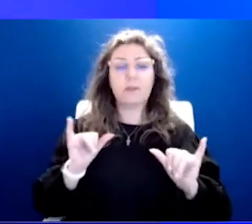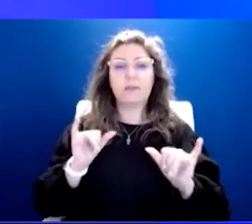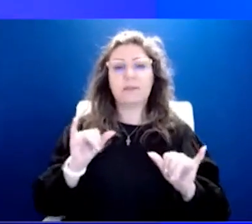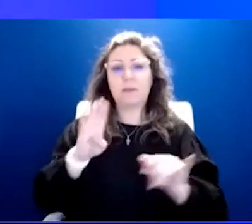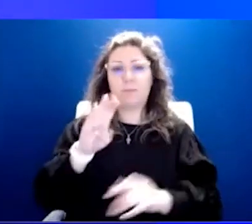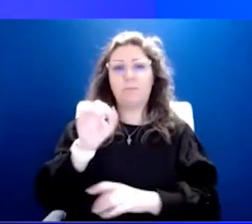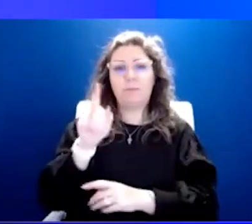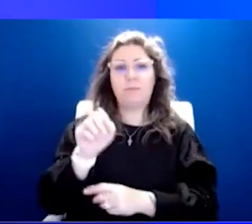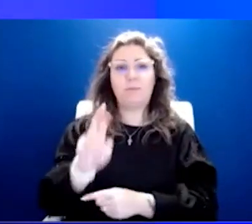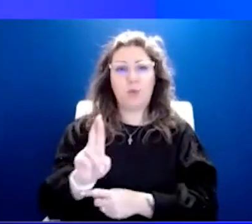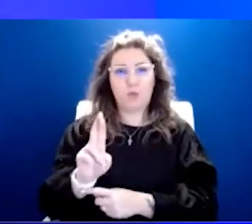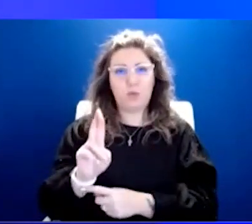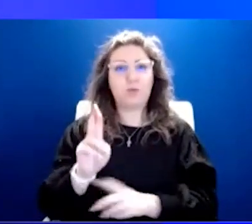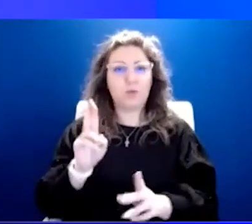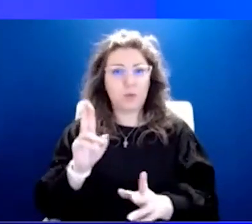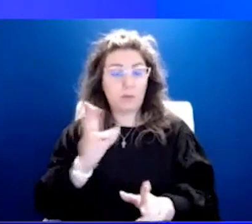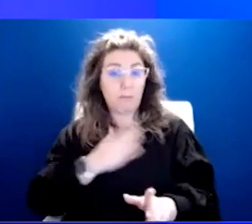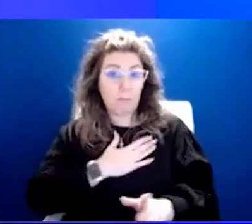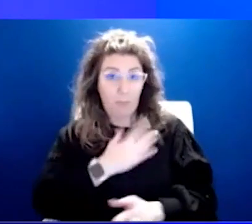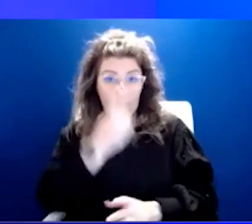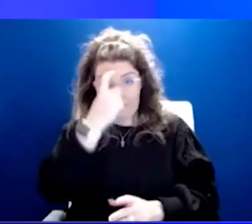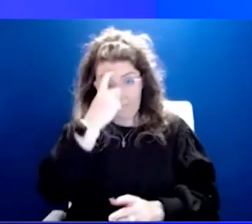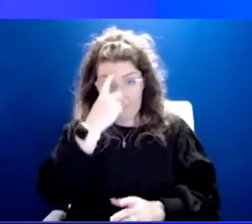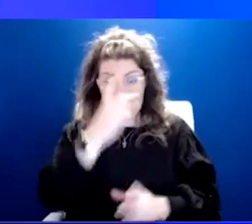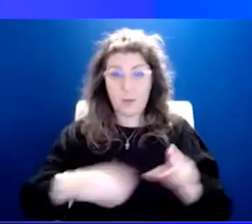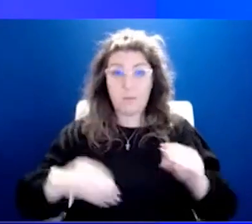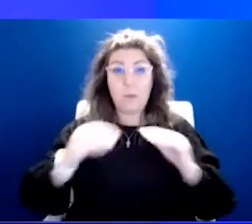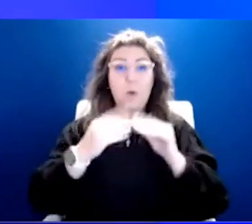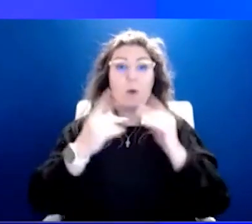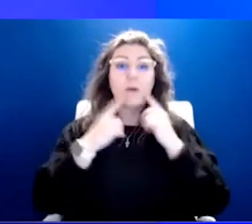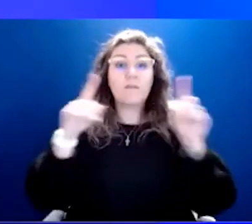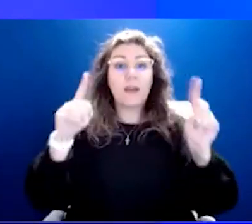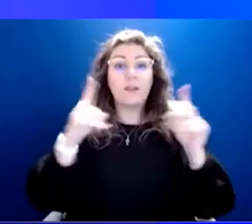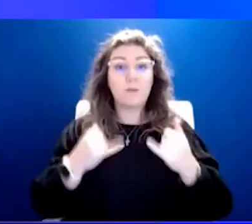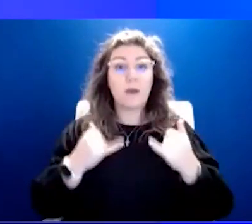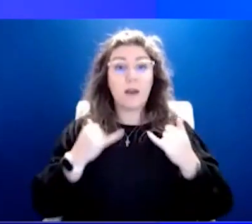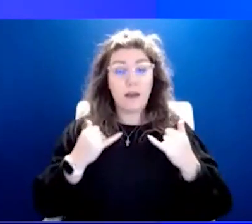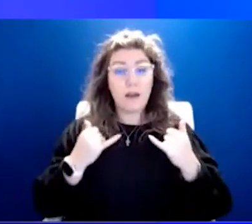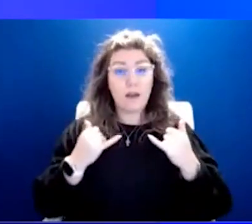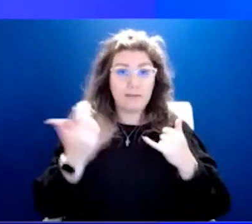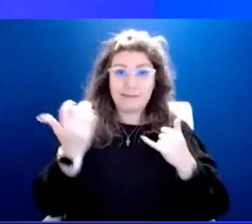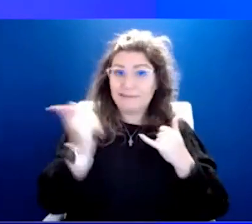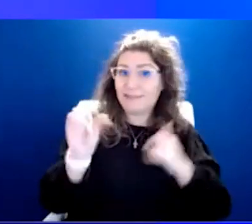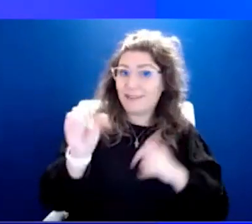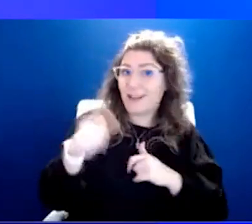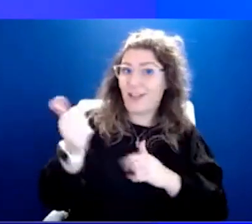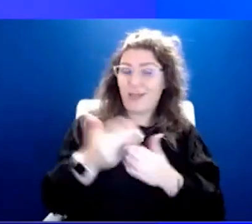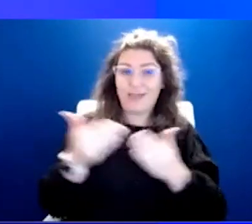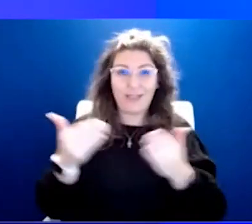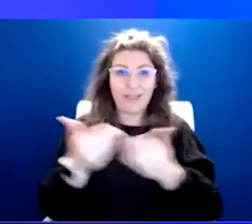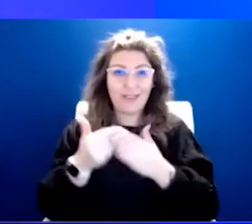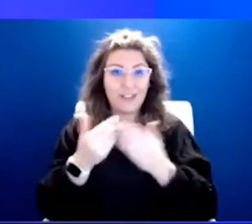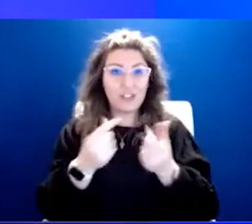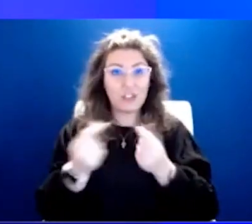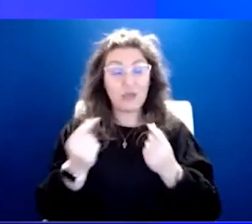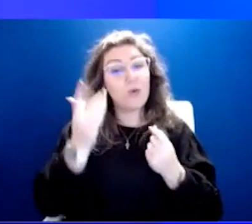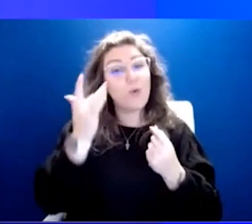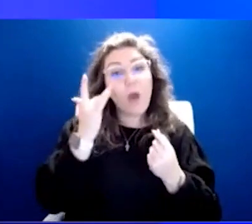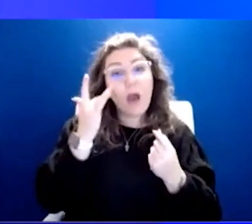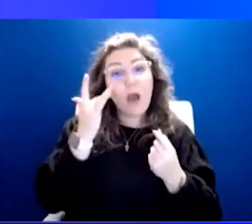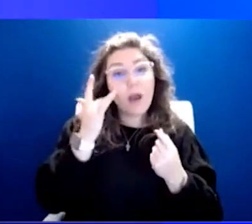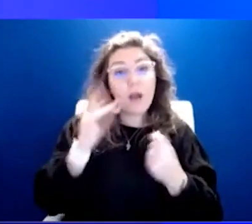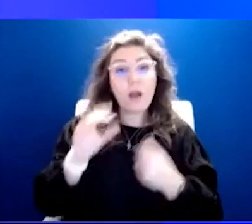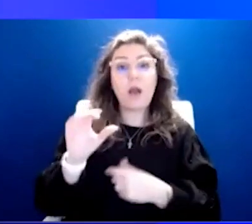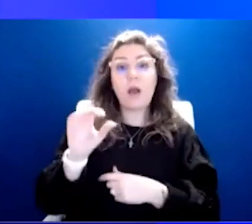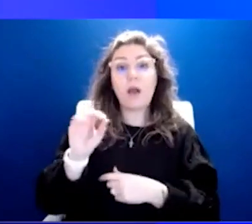booster probably, in my mind, has more effect at this point than any of the other things that we could do because Omicron is so